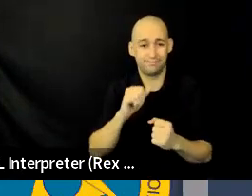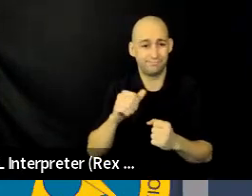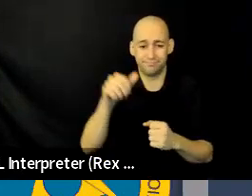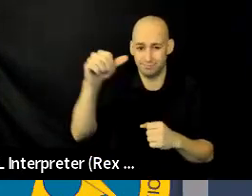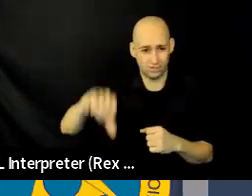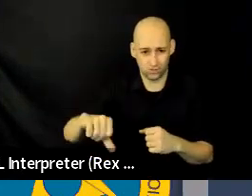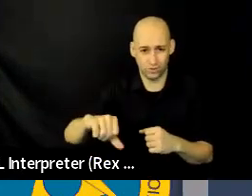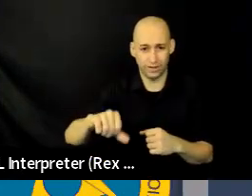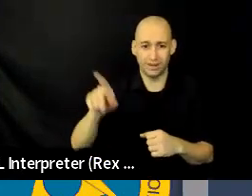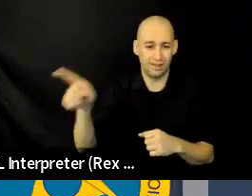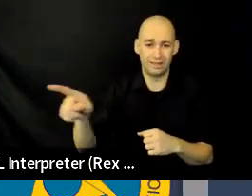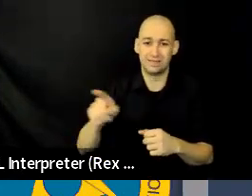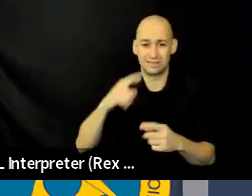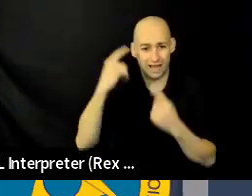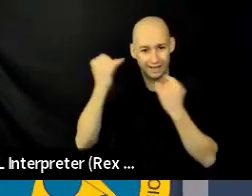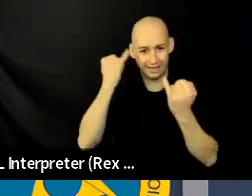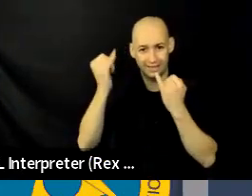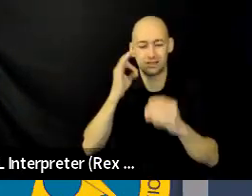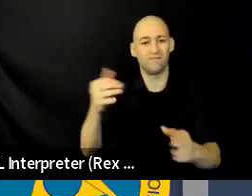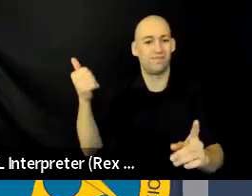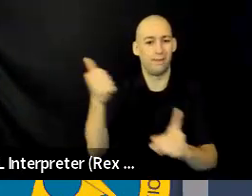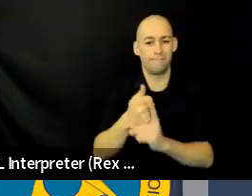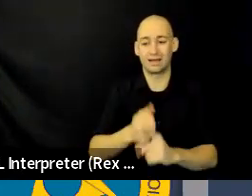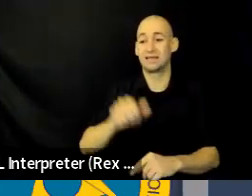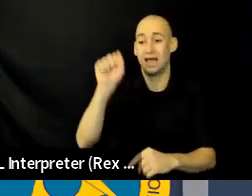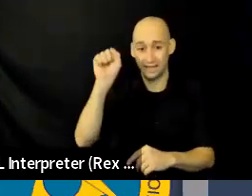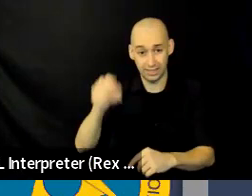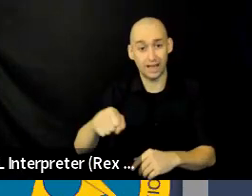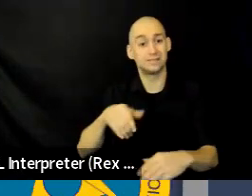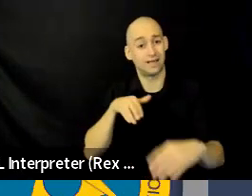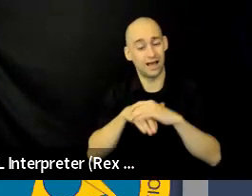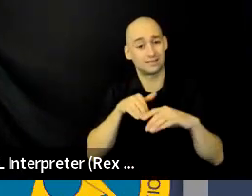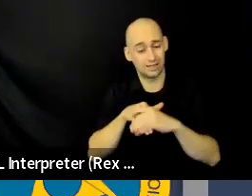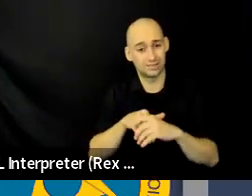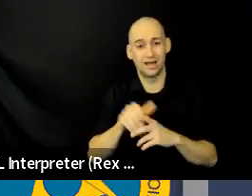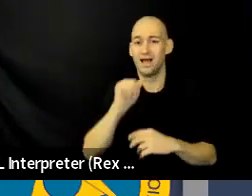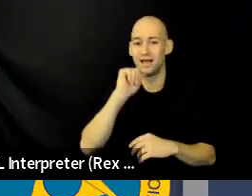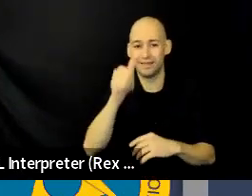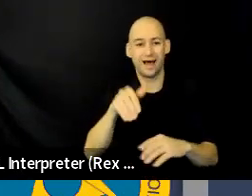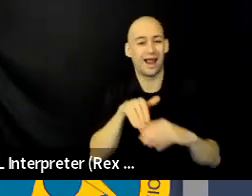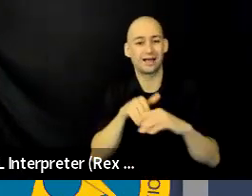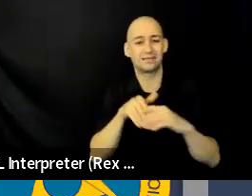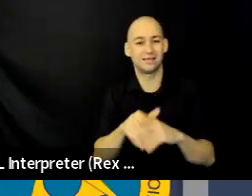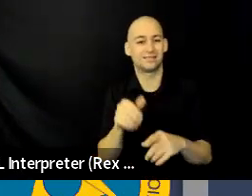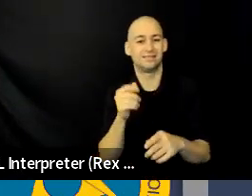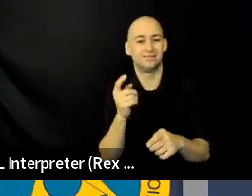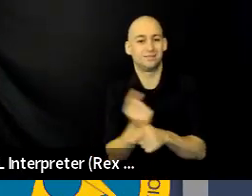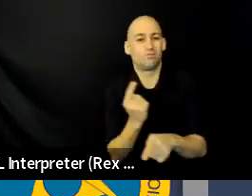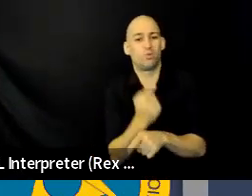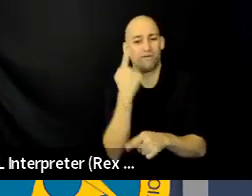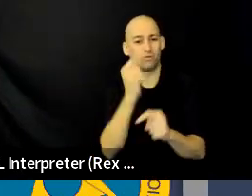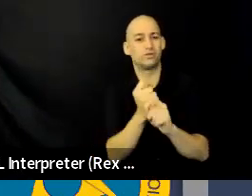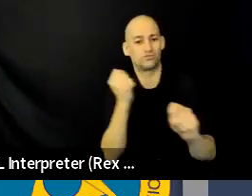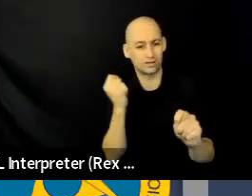the impacts. While, yes, there will be access, it is not access that is suitable to the trucks, and it is